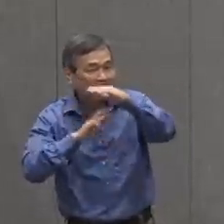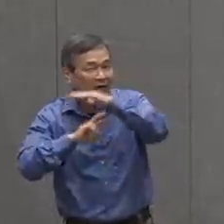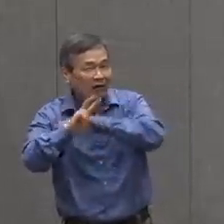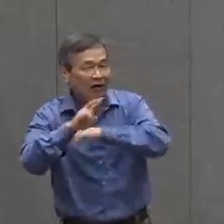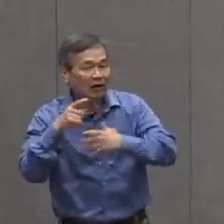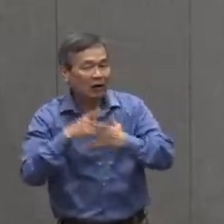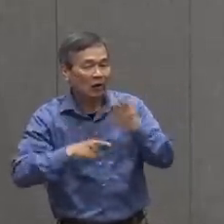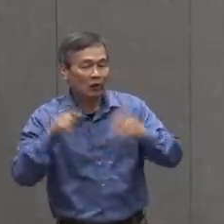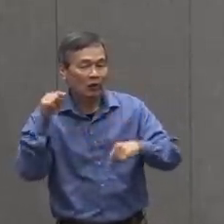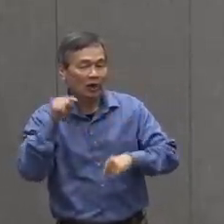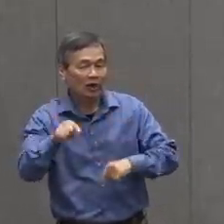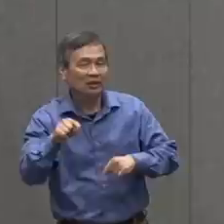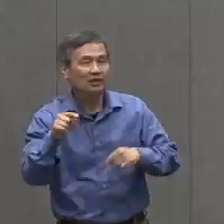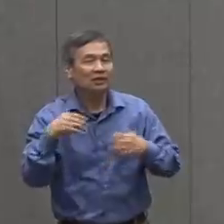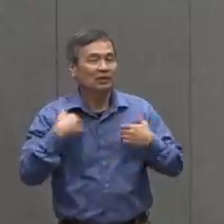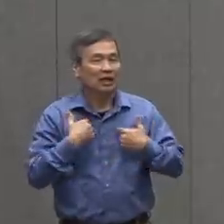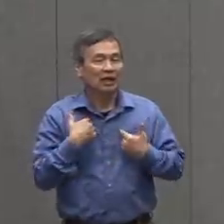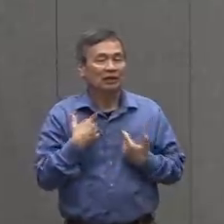these animals might be.